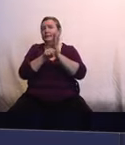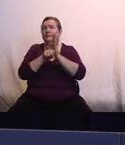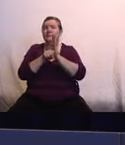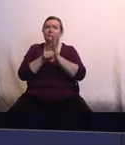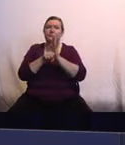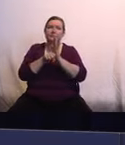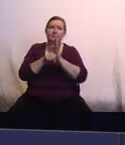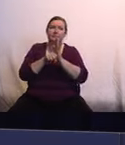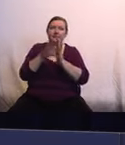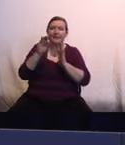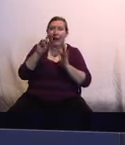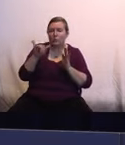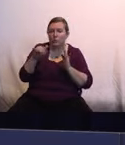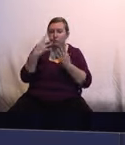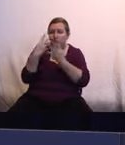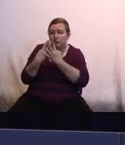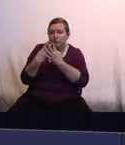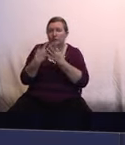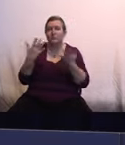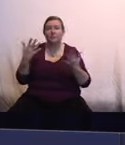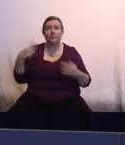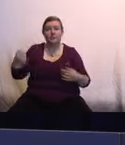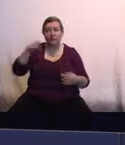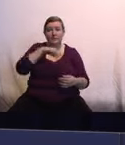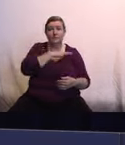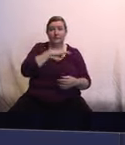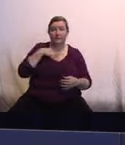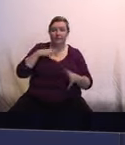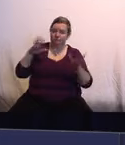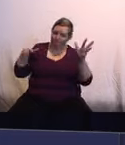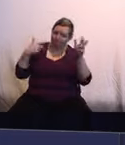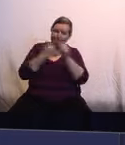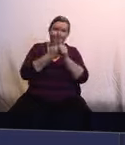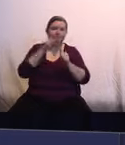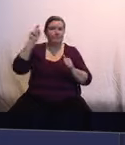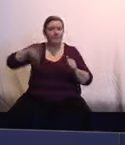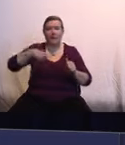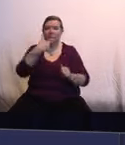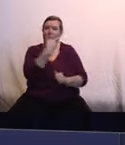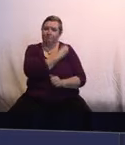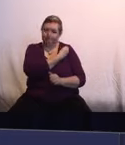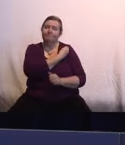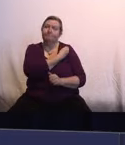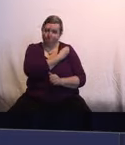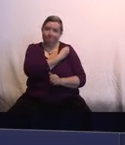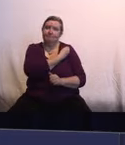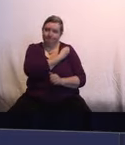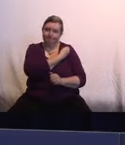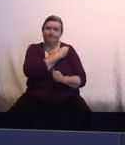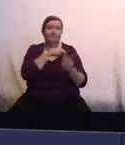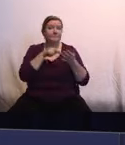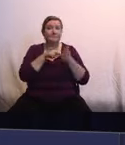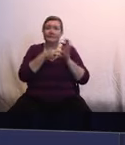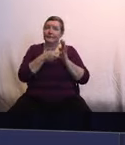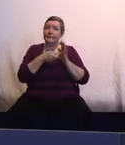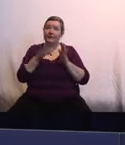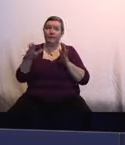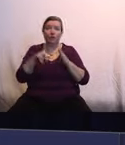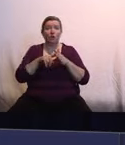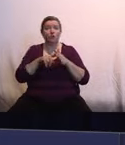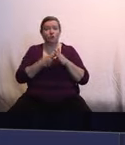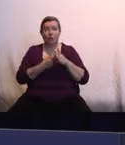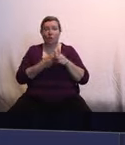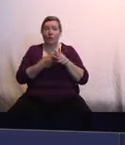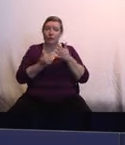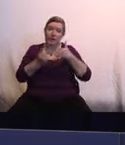facilities, to be up to date on their COVID-19 vaccinations. That means both their initial primary series